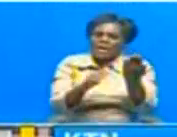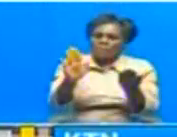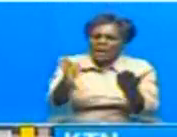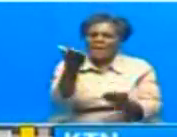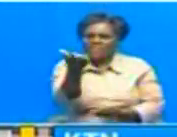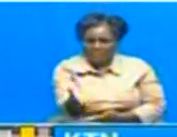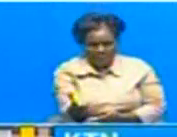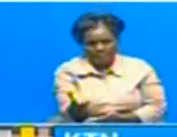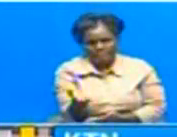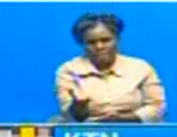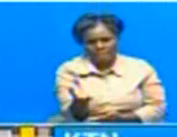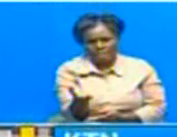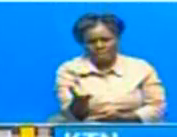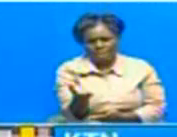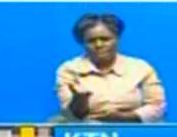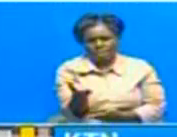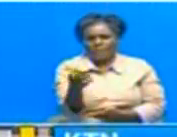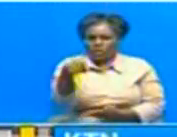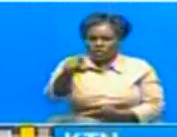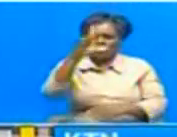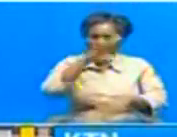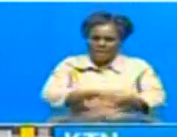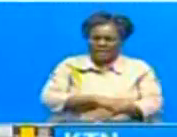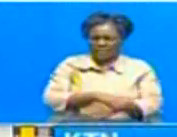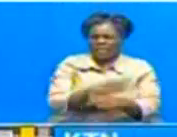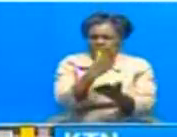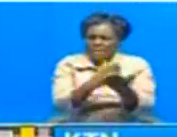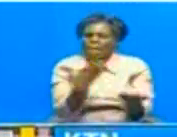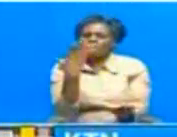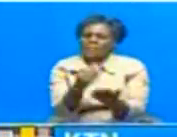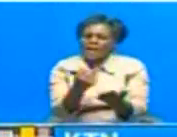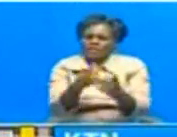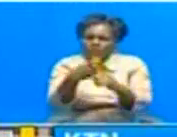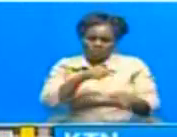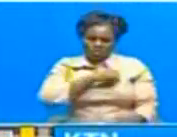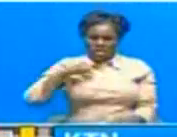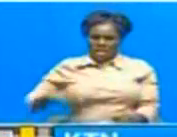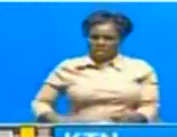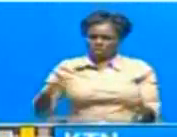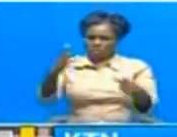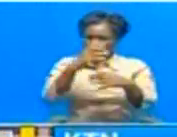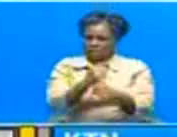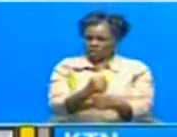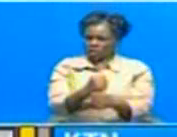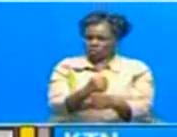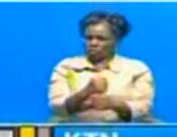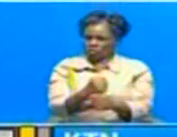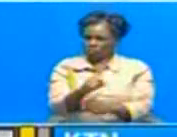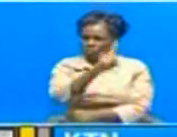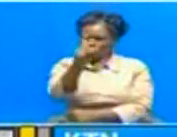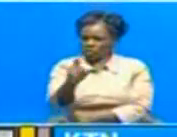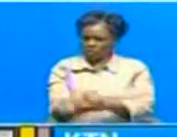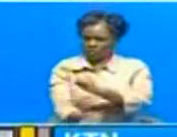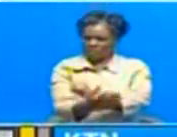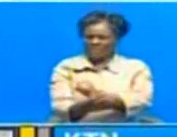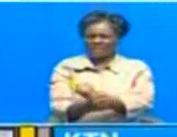has come in there. And Ojuang saying that you received some money from a Chinese contractor. Would you set the record straight for us on that one?